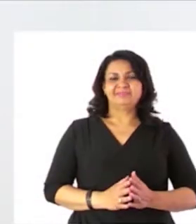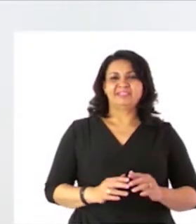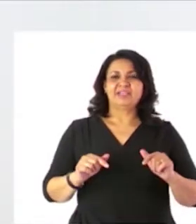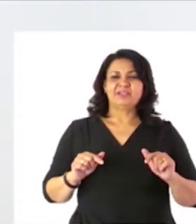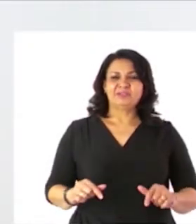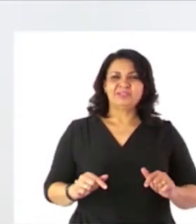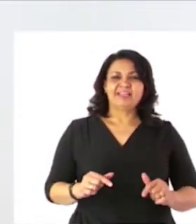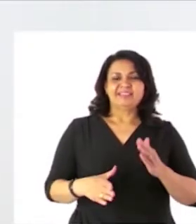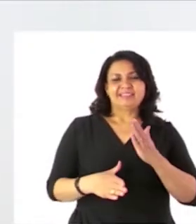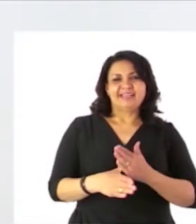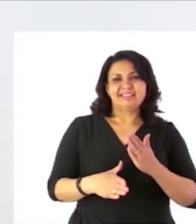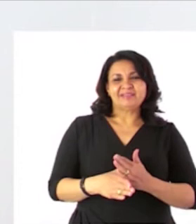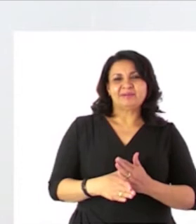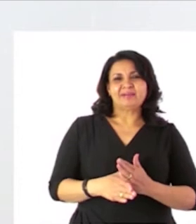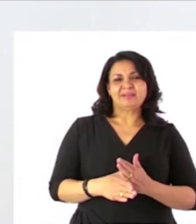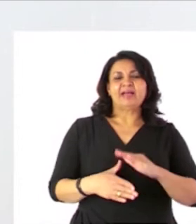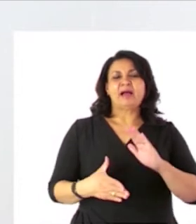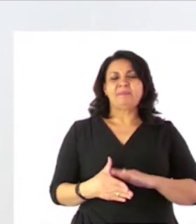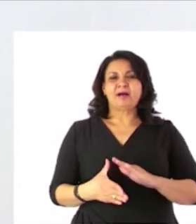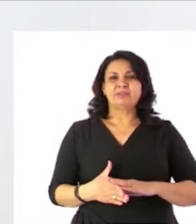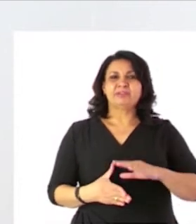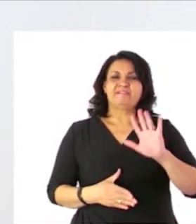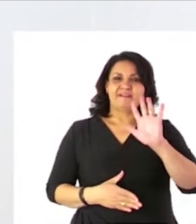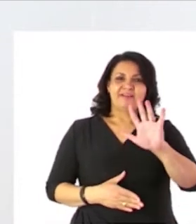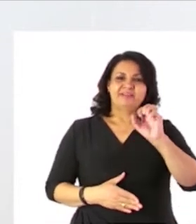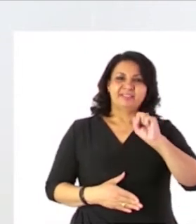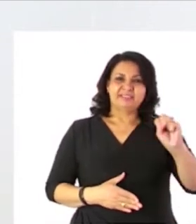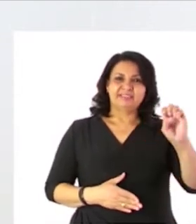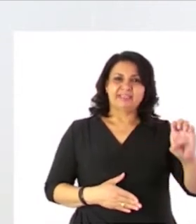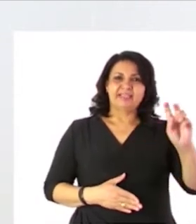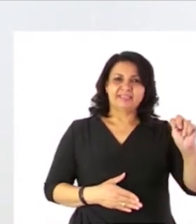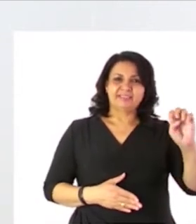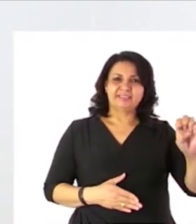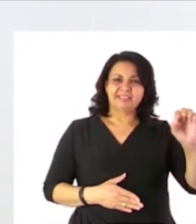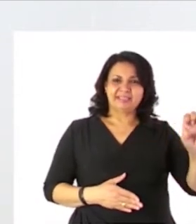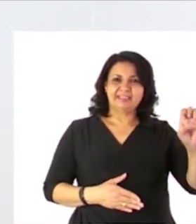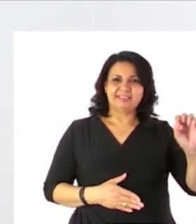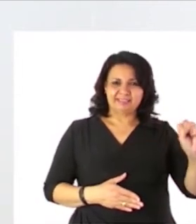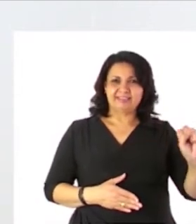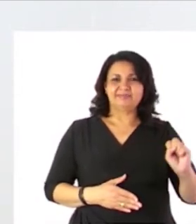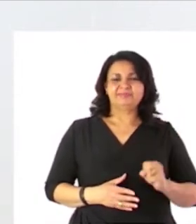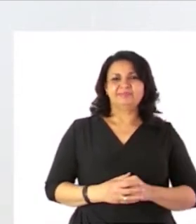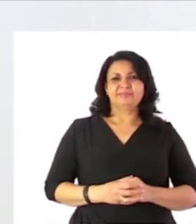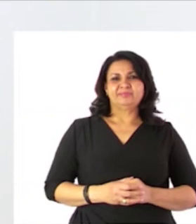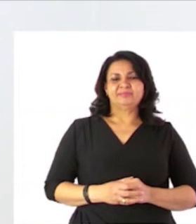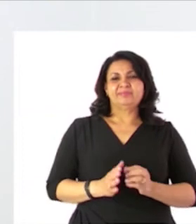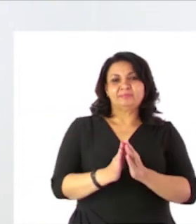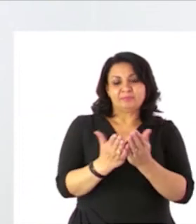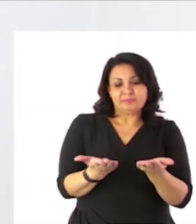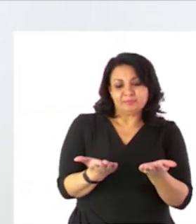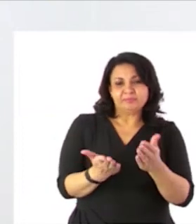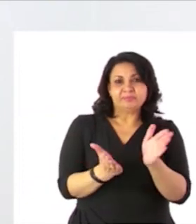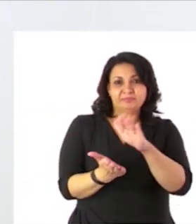Today's lesson is going to be about 5 senses. You're going to find this on page 3, 4,